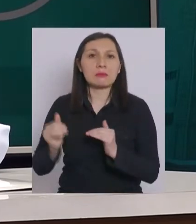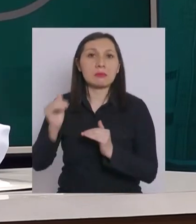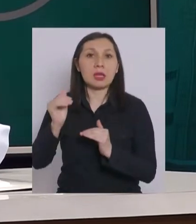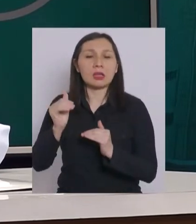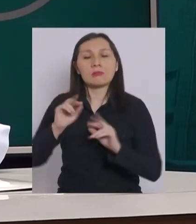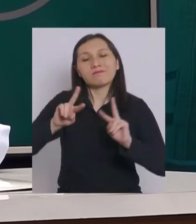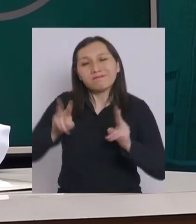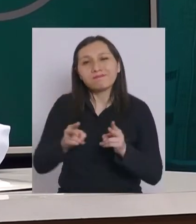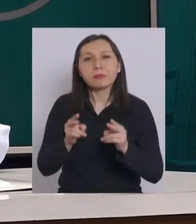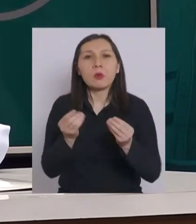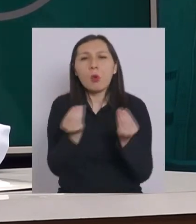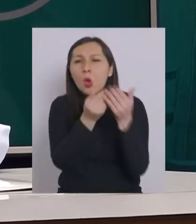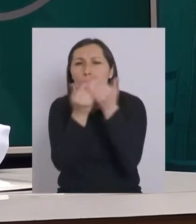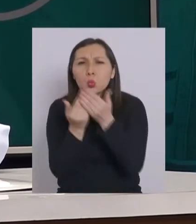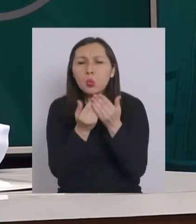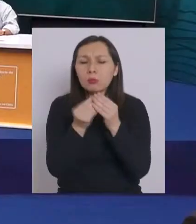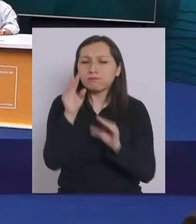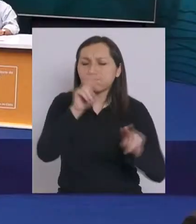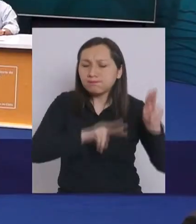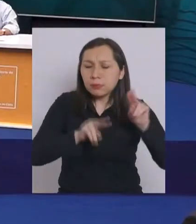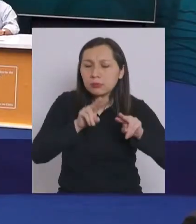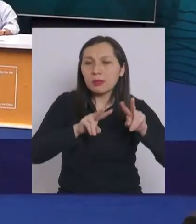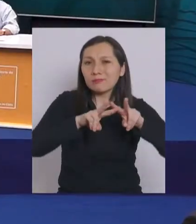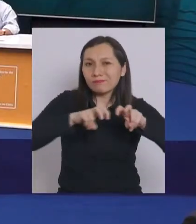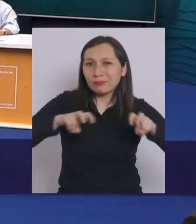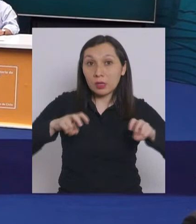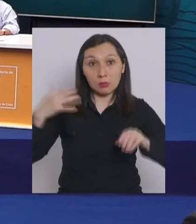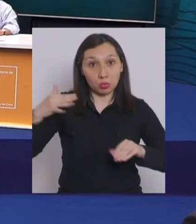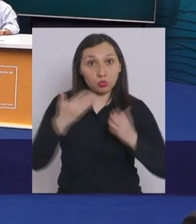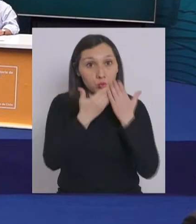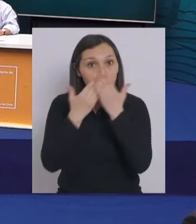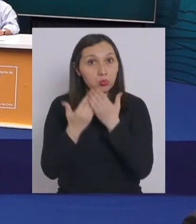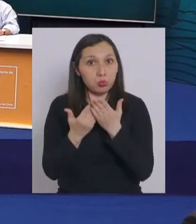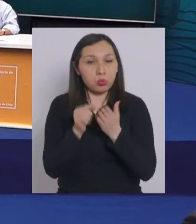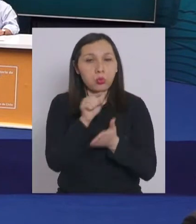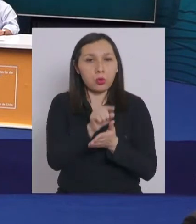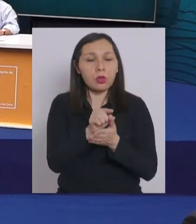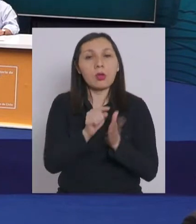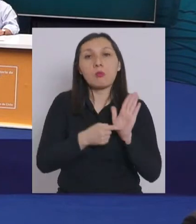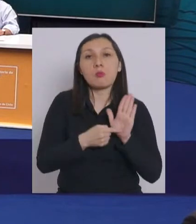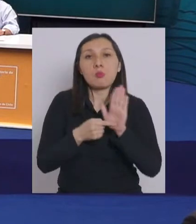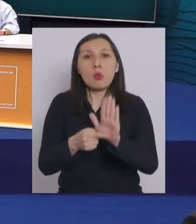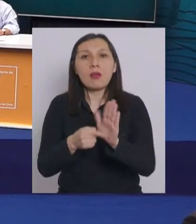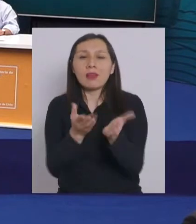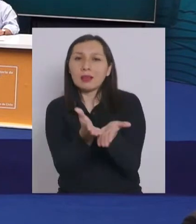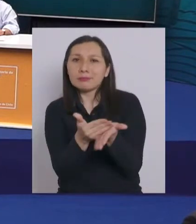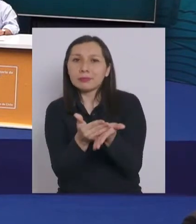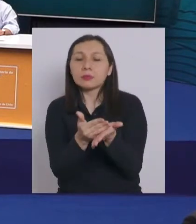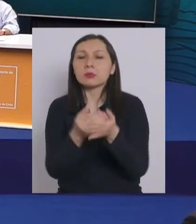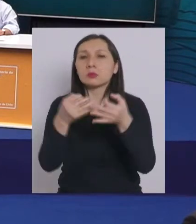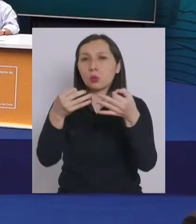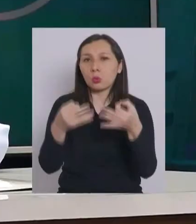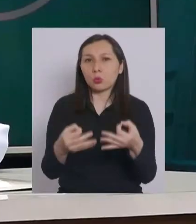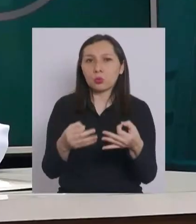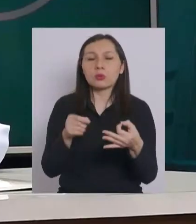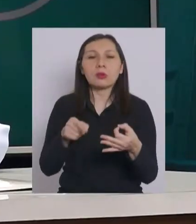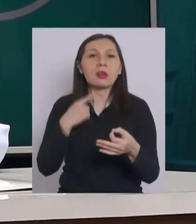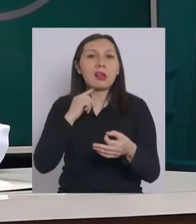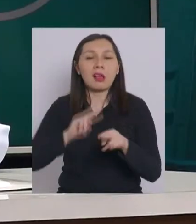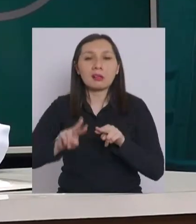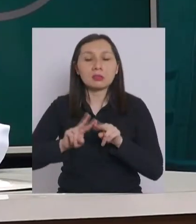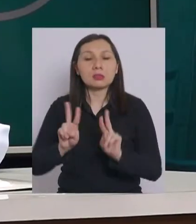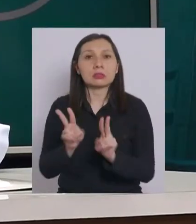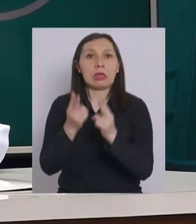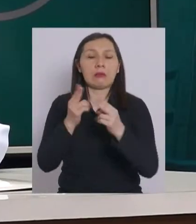for 5 cancers in Chile, and it does a simulation based in the analysis. In this very important trial, we